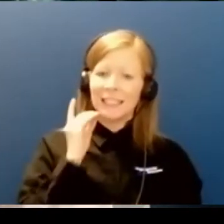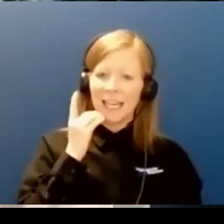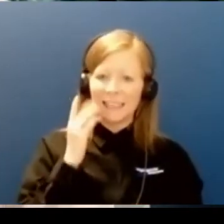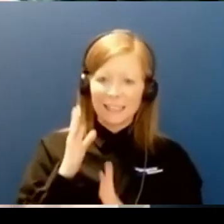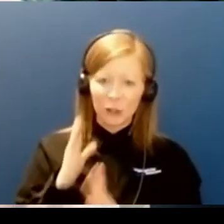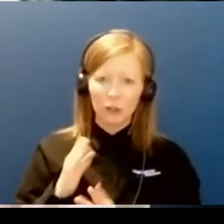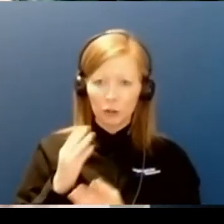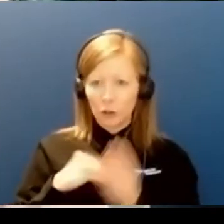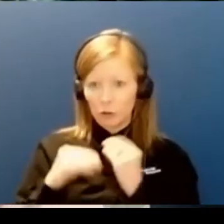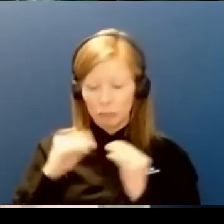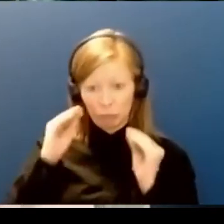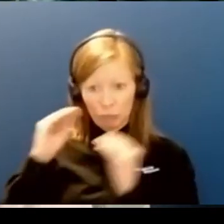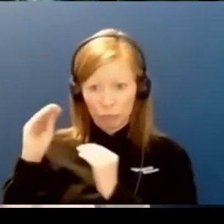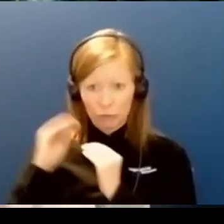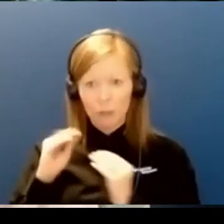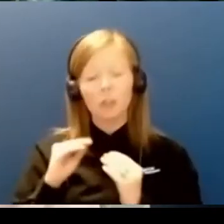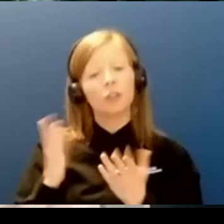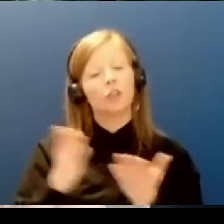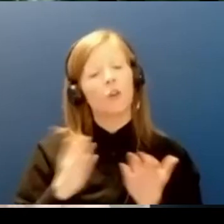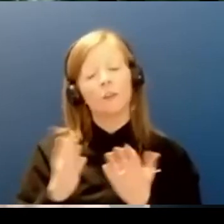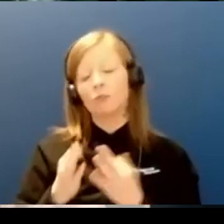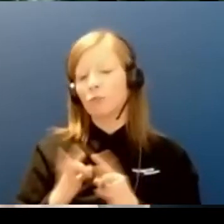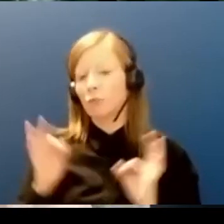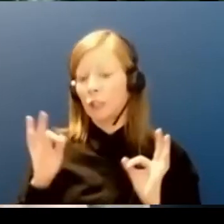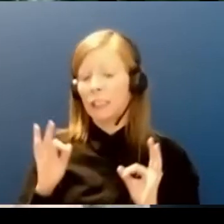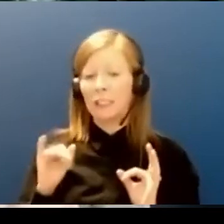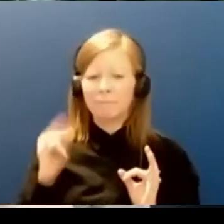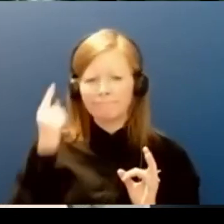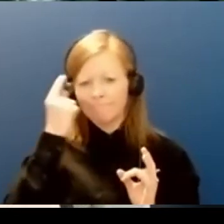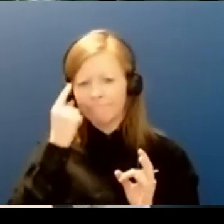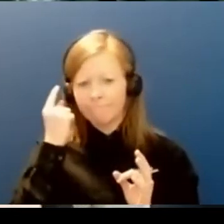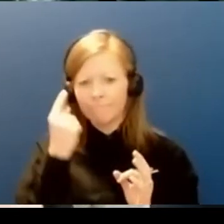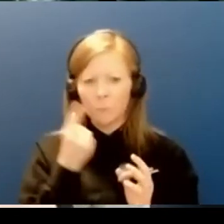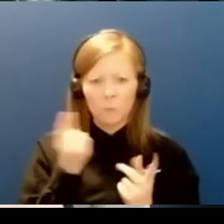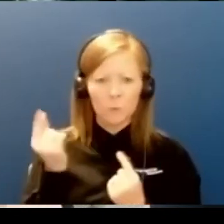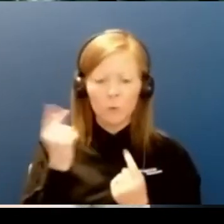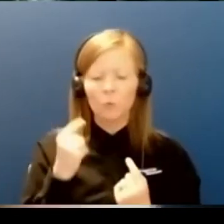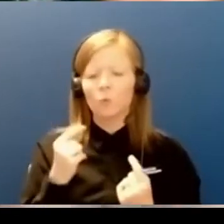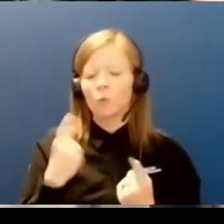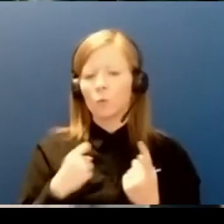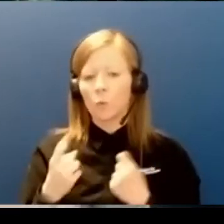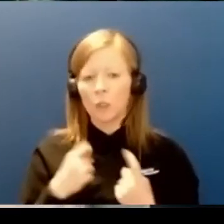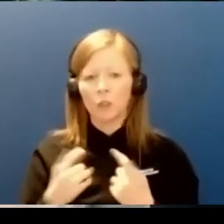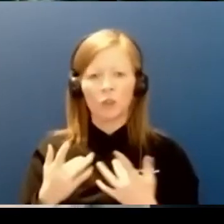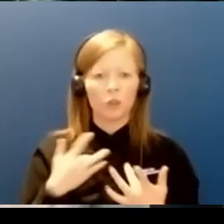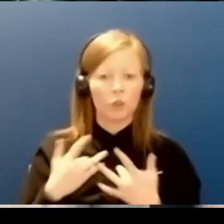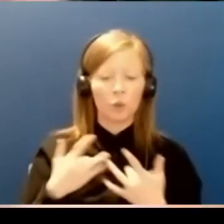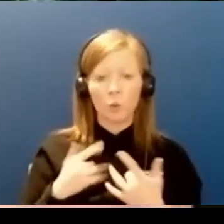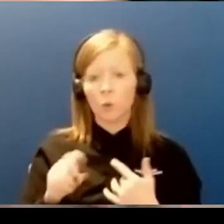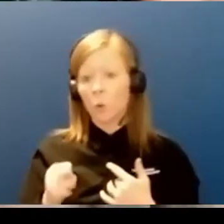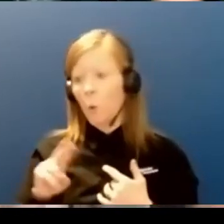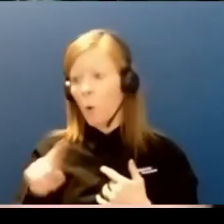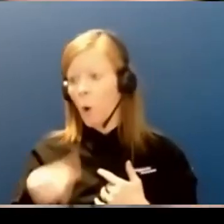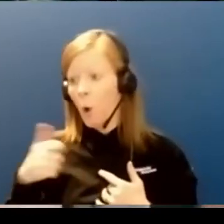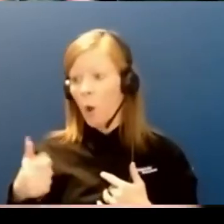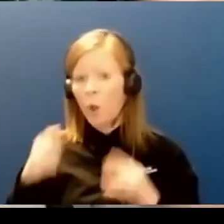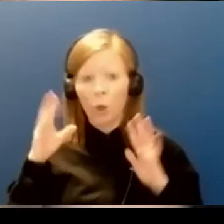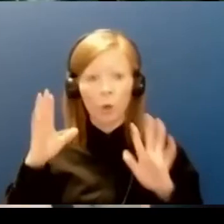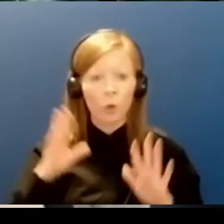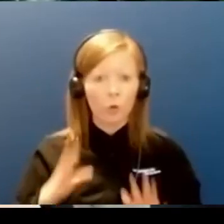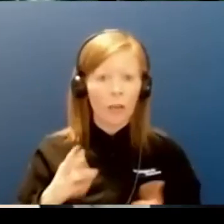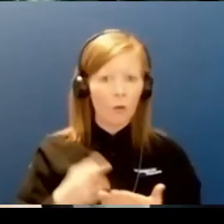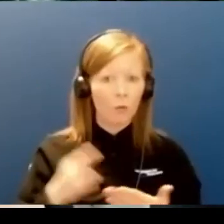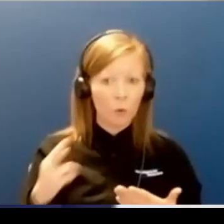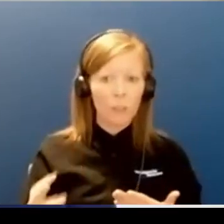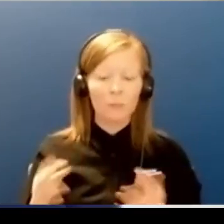of charge. So I encourage you all to reach out if you ever have any questions or concerns, or you want more, great resources or ideas or recipes,